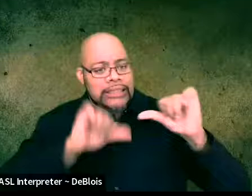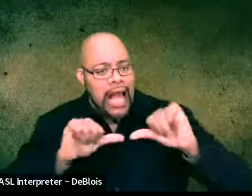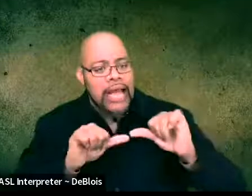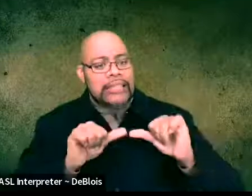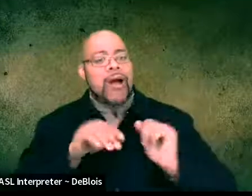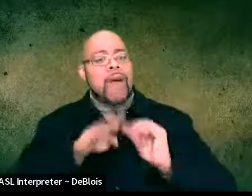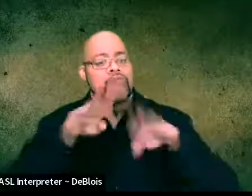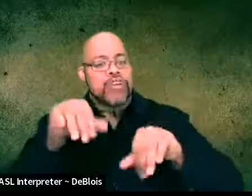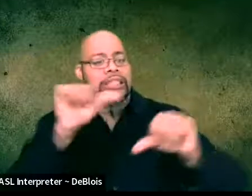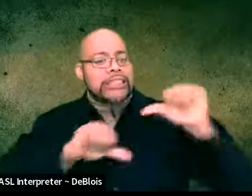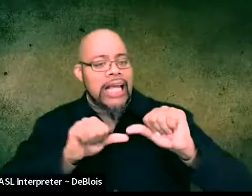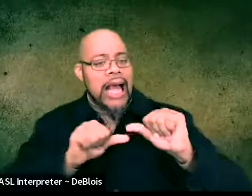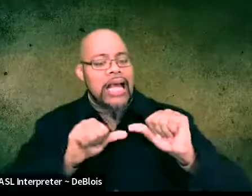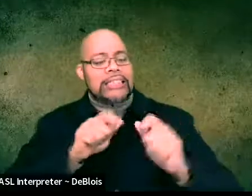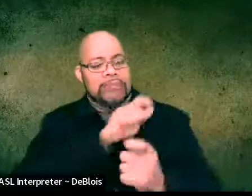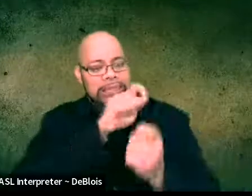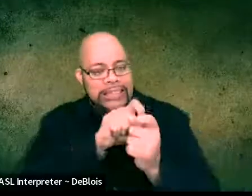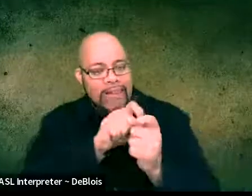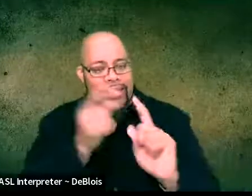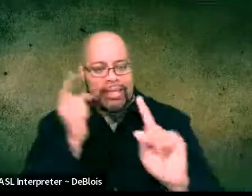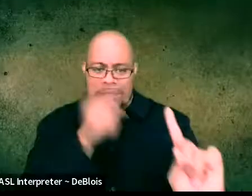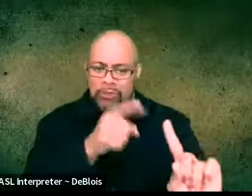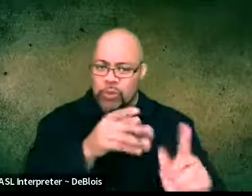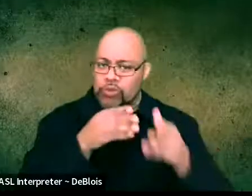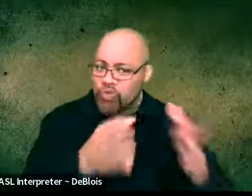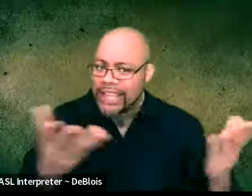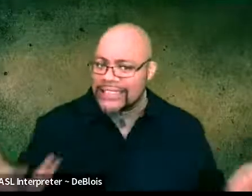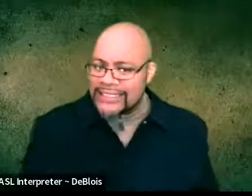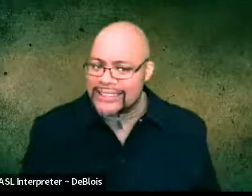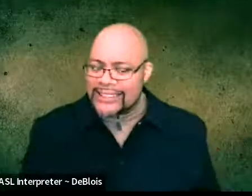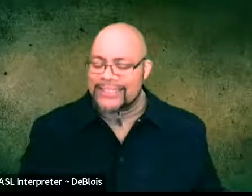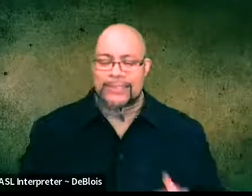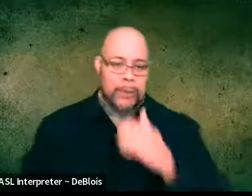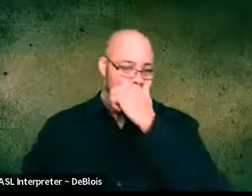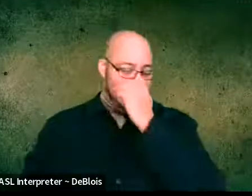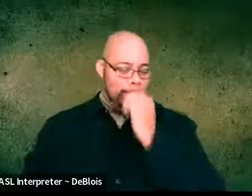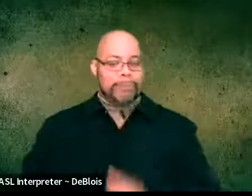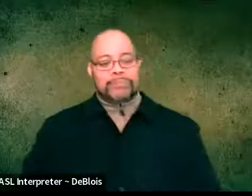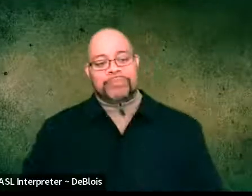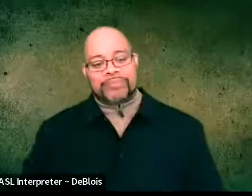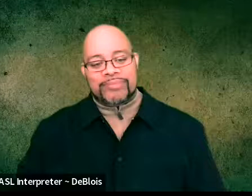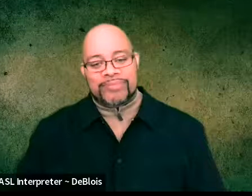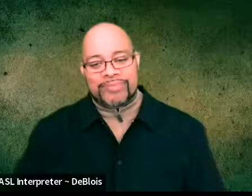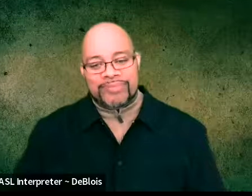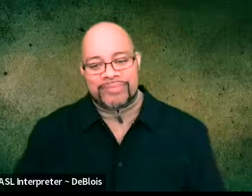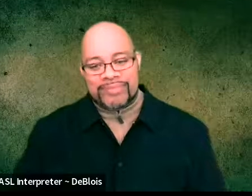science specifically to the streets, to the streets. Them's the street.